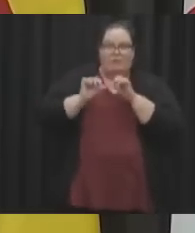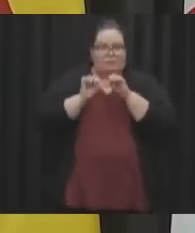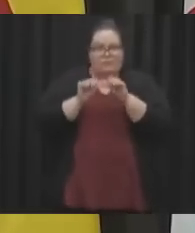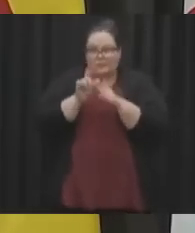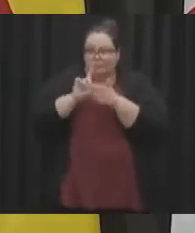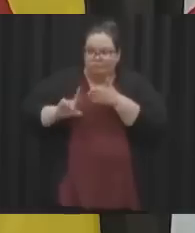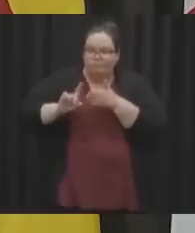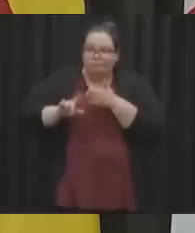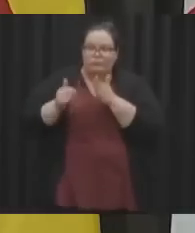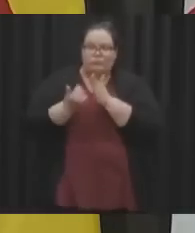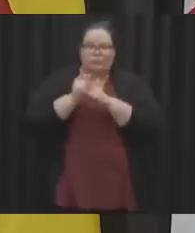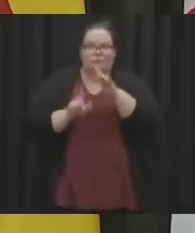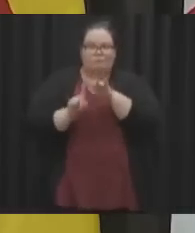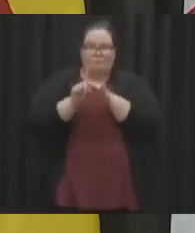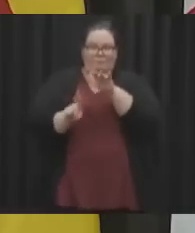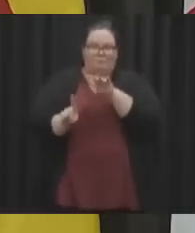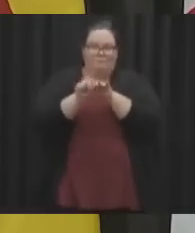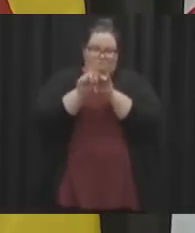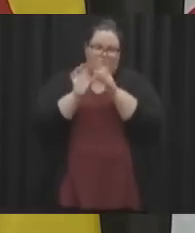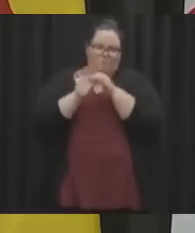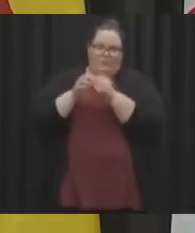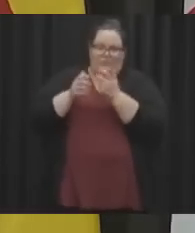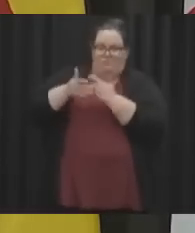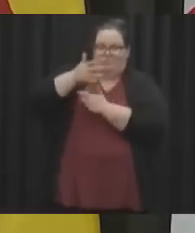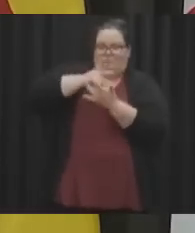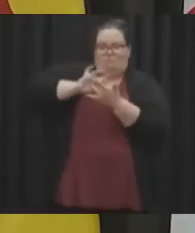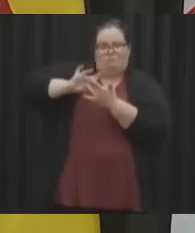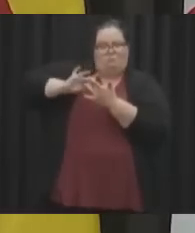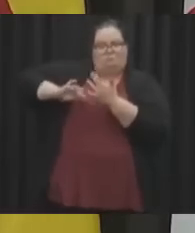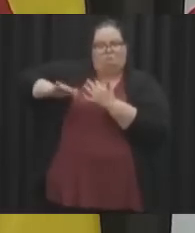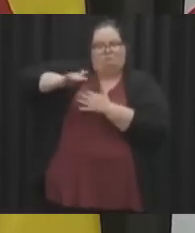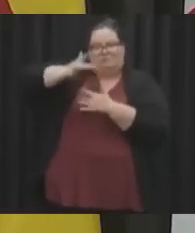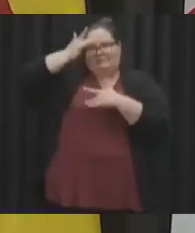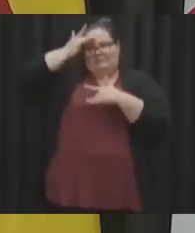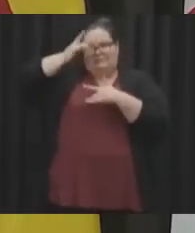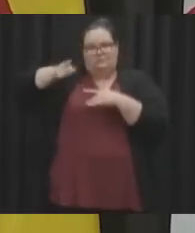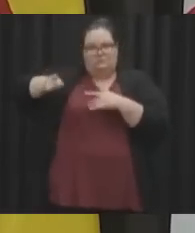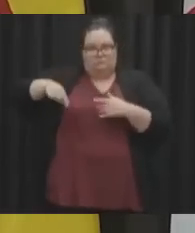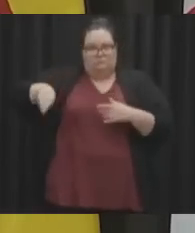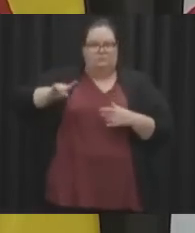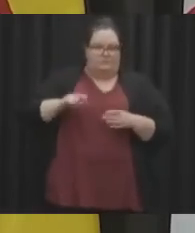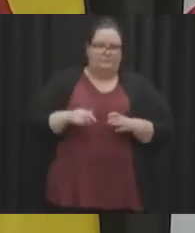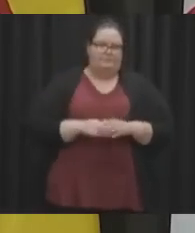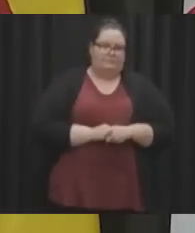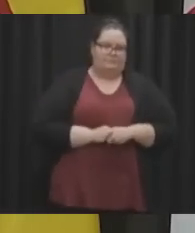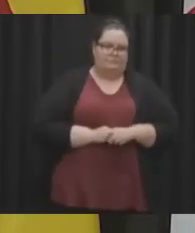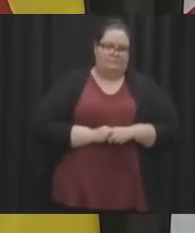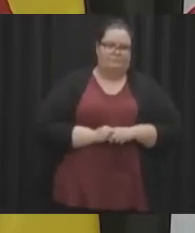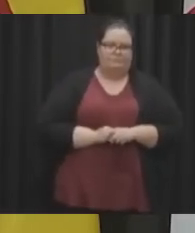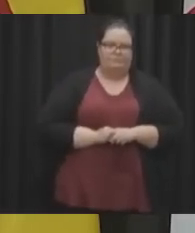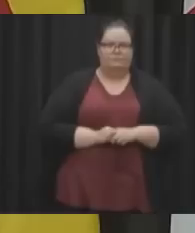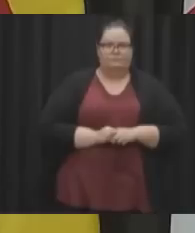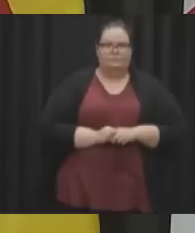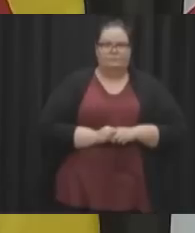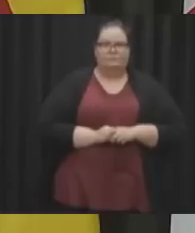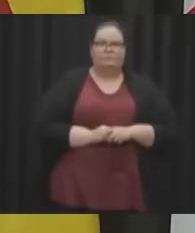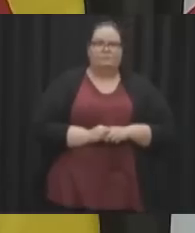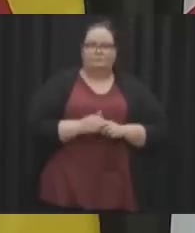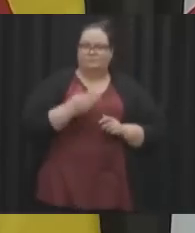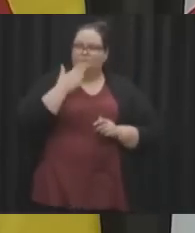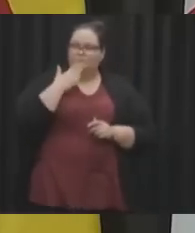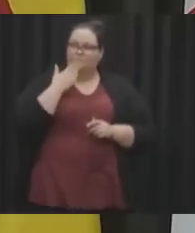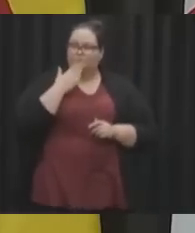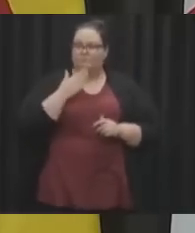ongoing. I'm just wondering if it's at all likely that any of these cases are the result of community transmission. It can